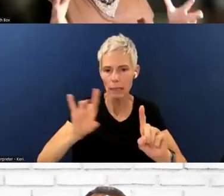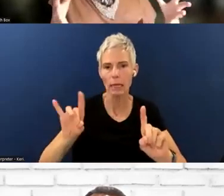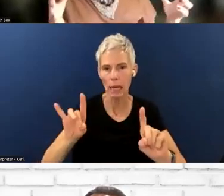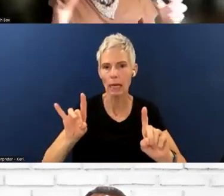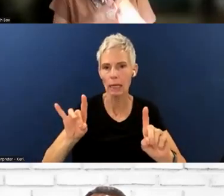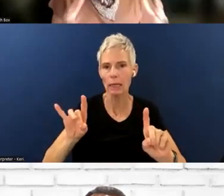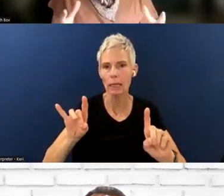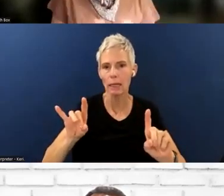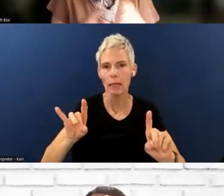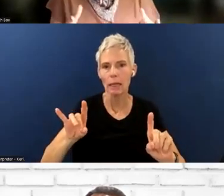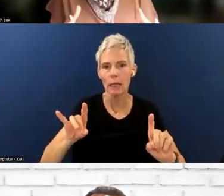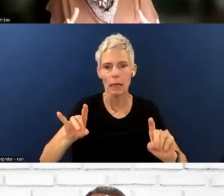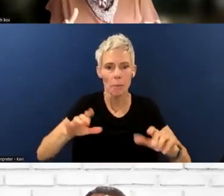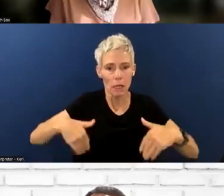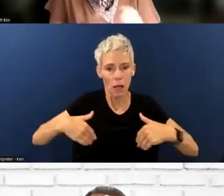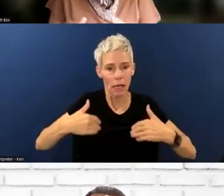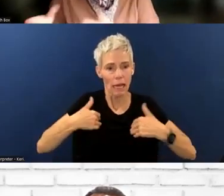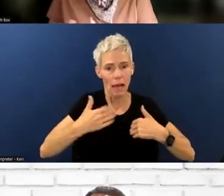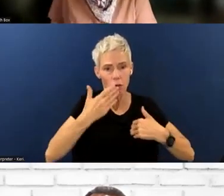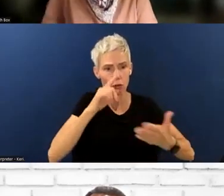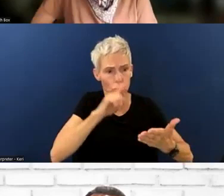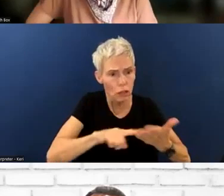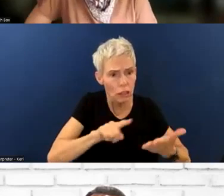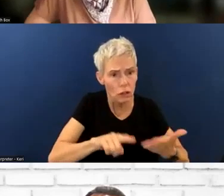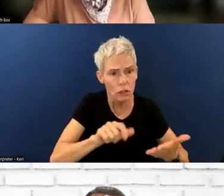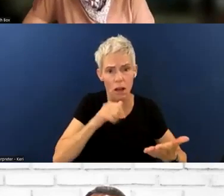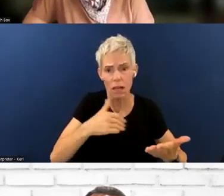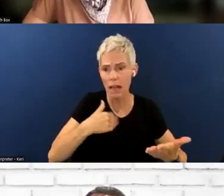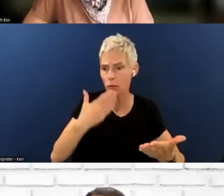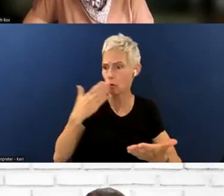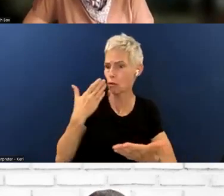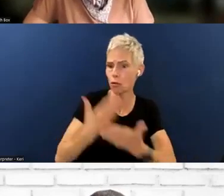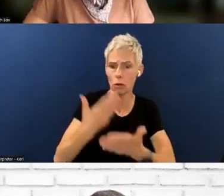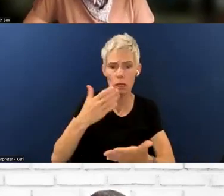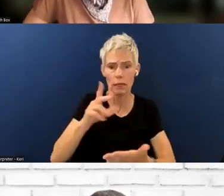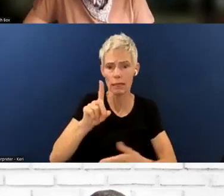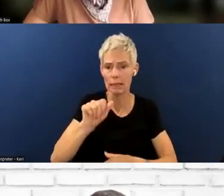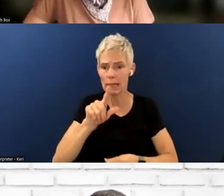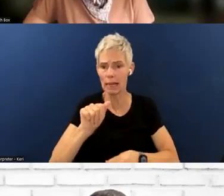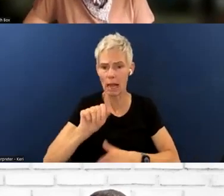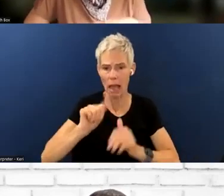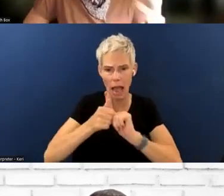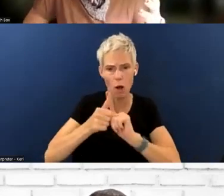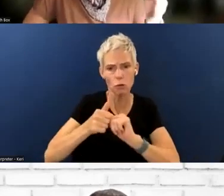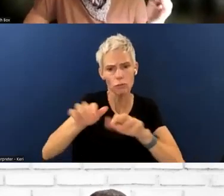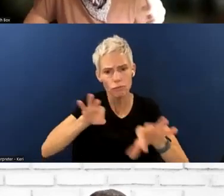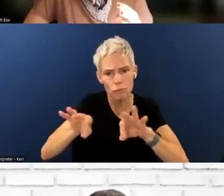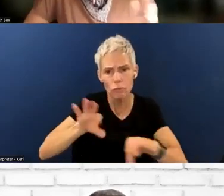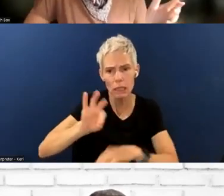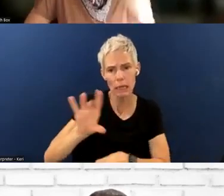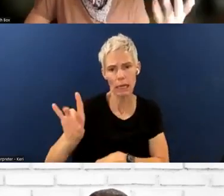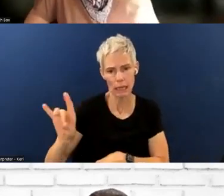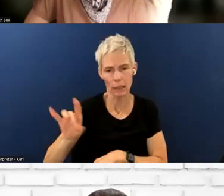of having good research and data about how to communicate about 988. And so through the